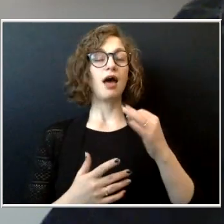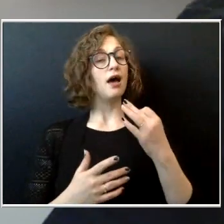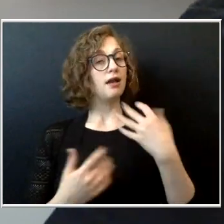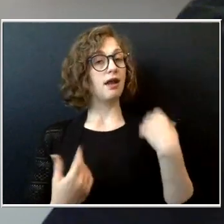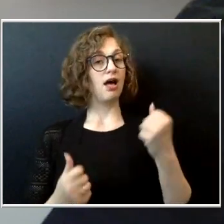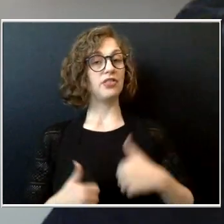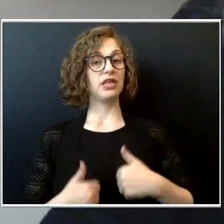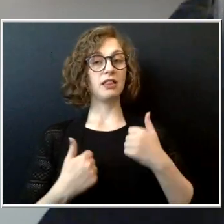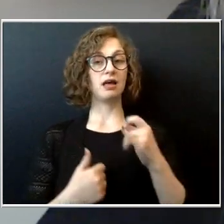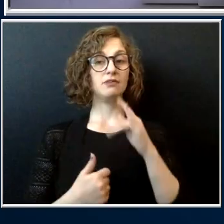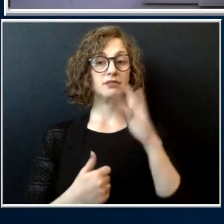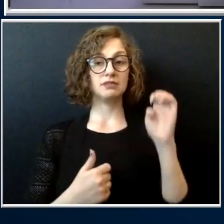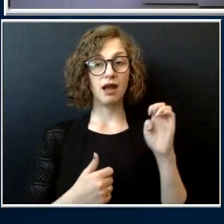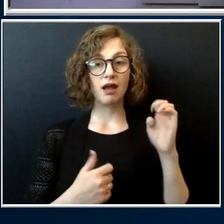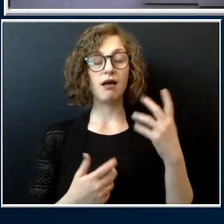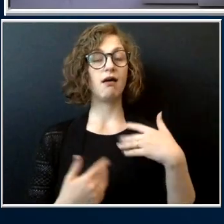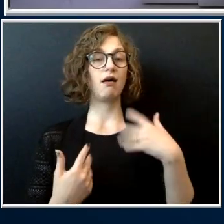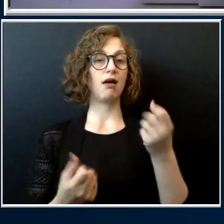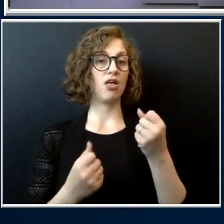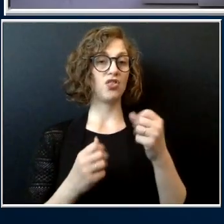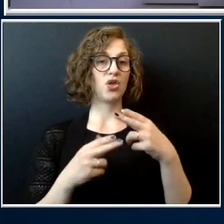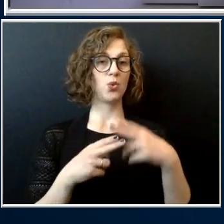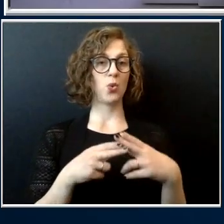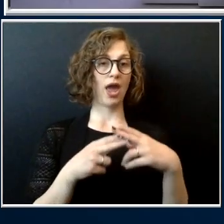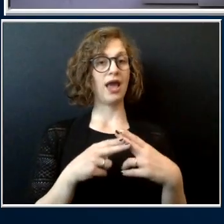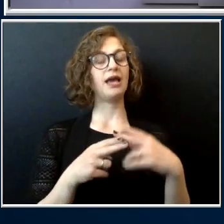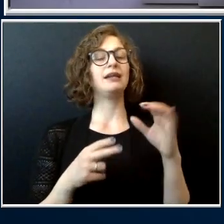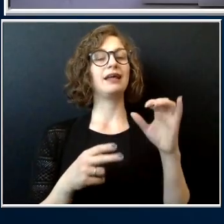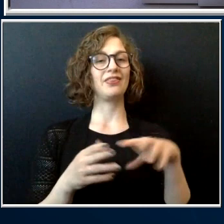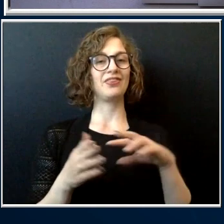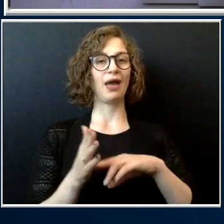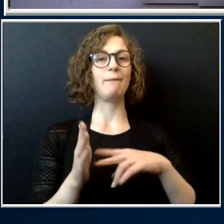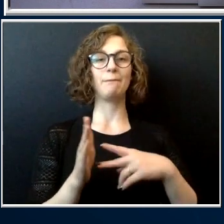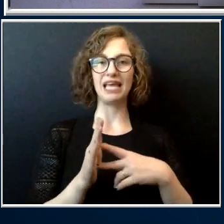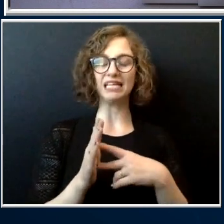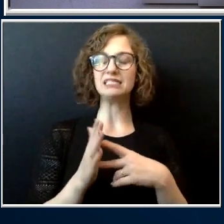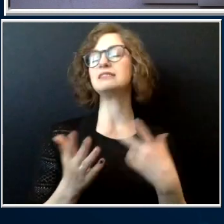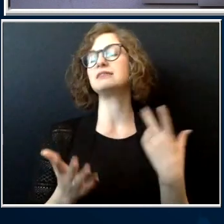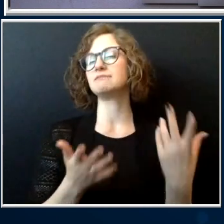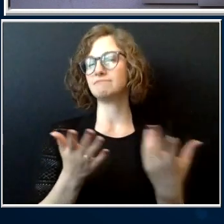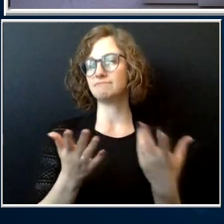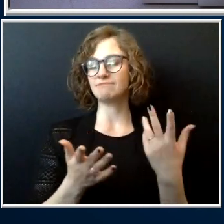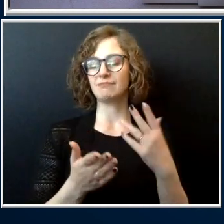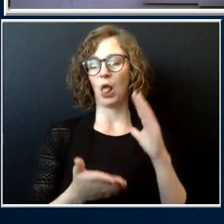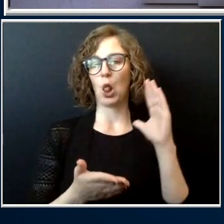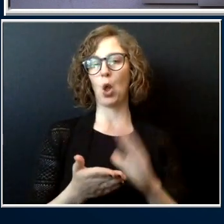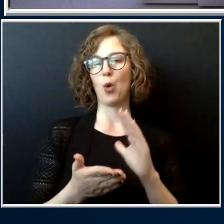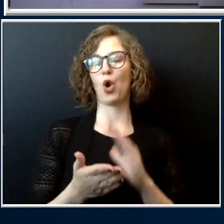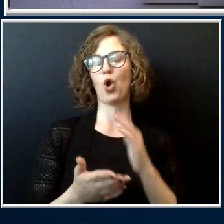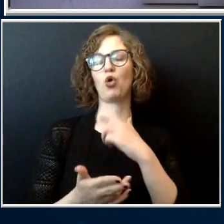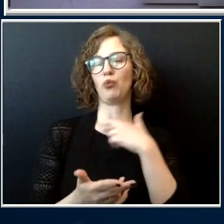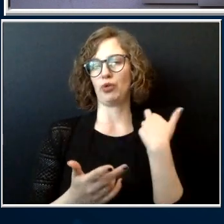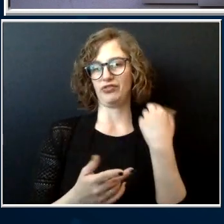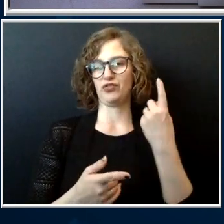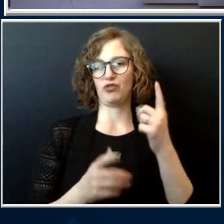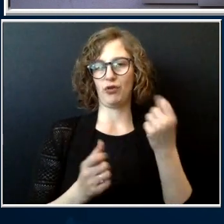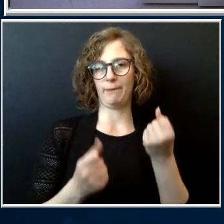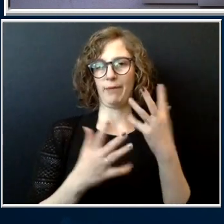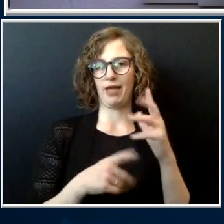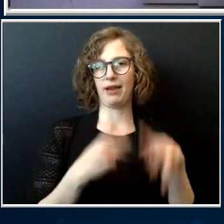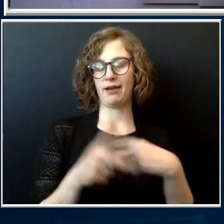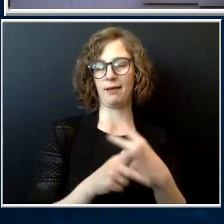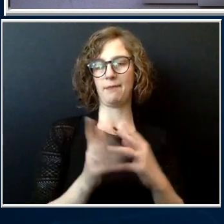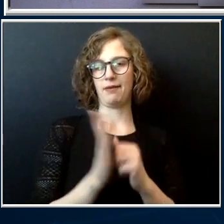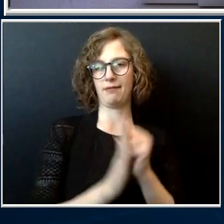high risk. So when we say genetics, most of us think of a hereditary condition being passed down from generation to generation, but